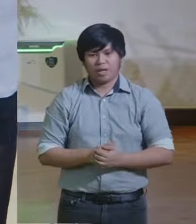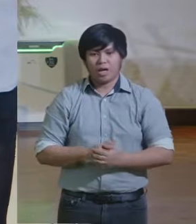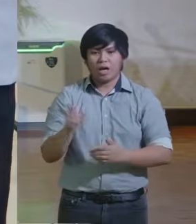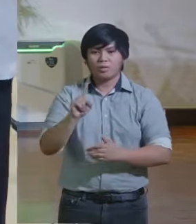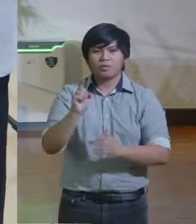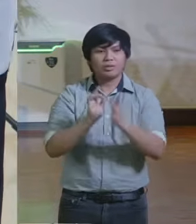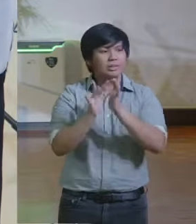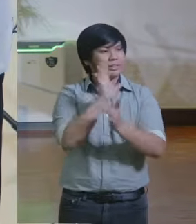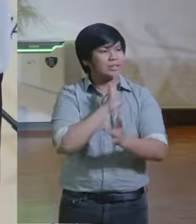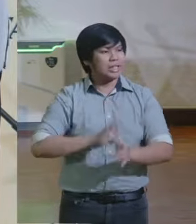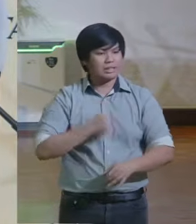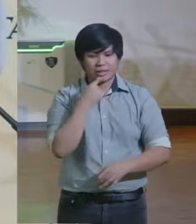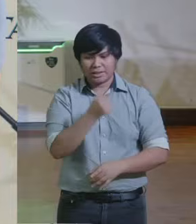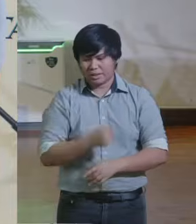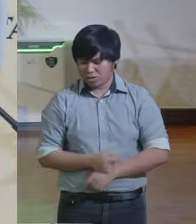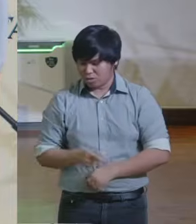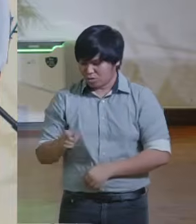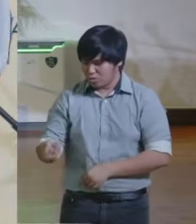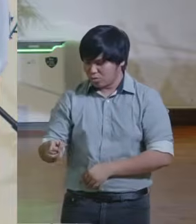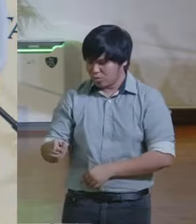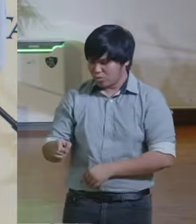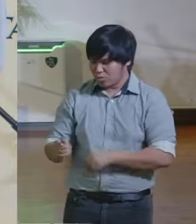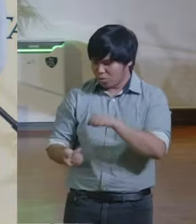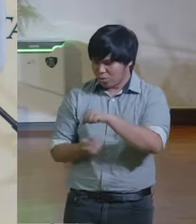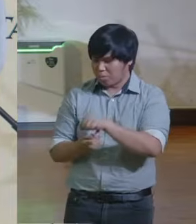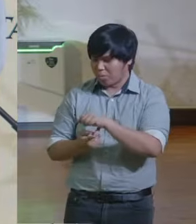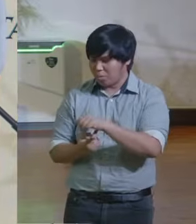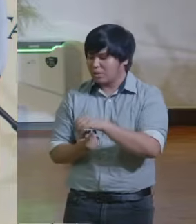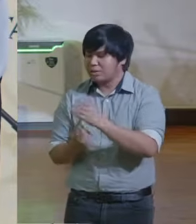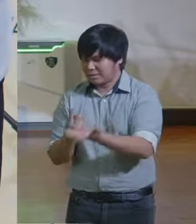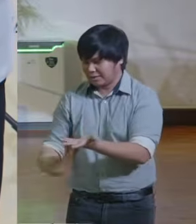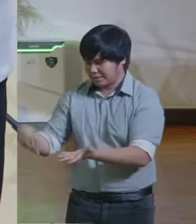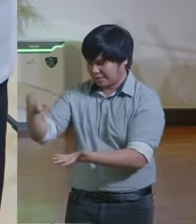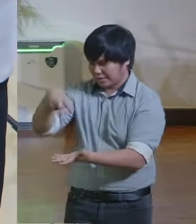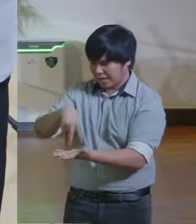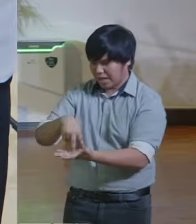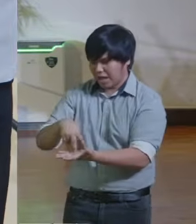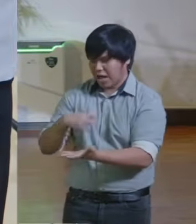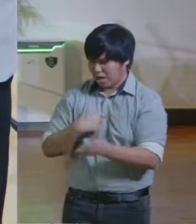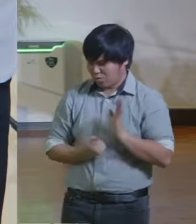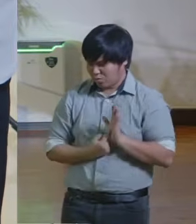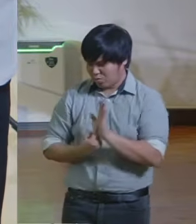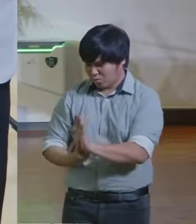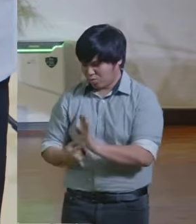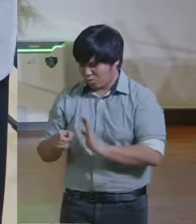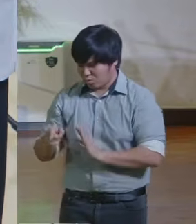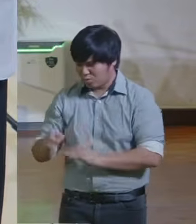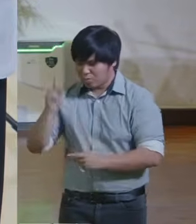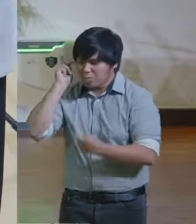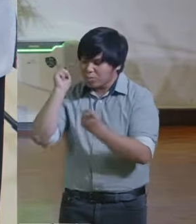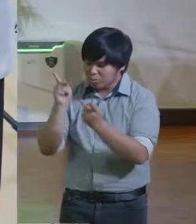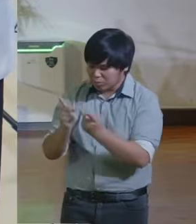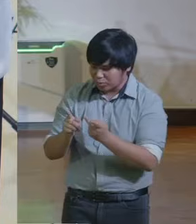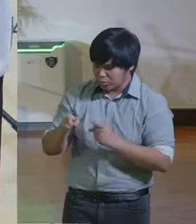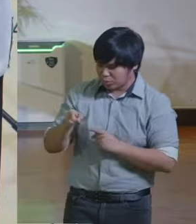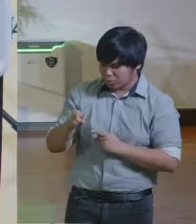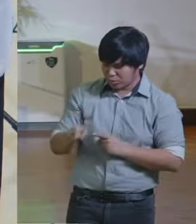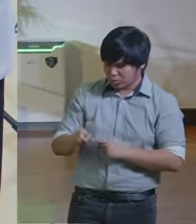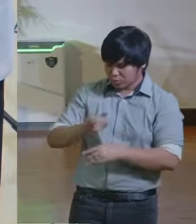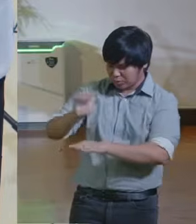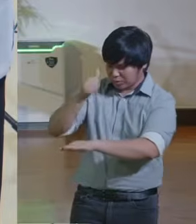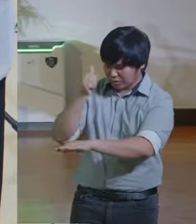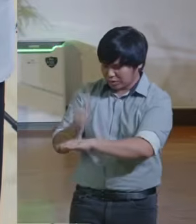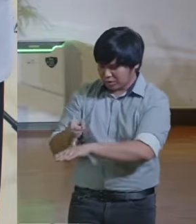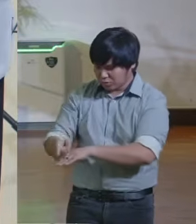ng Panginoon sa kanya, "But rise and stand upon your feet, for I have appeared to you for this purpose, to appoint you